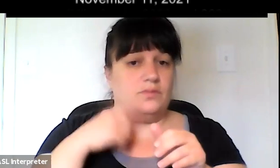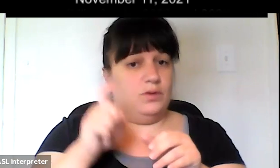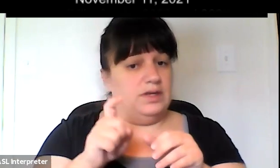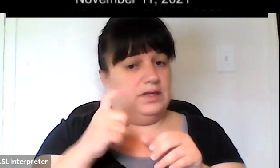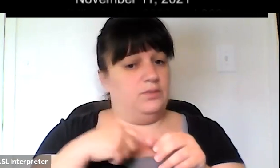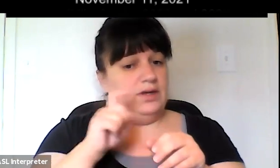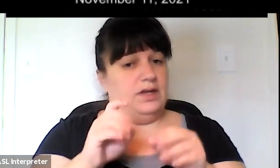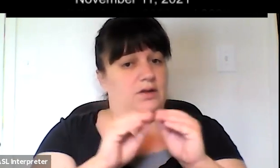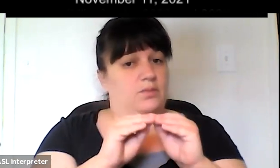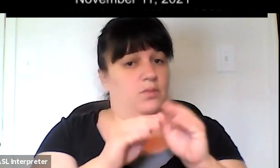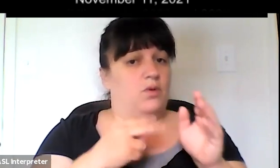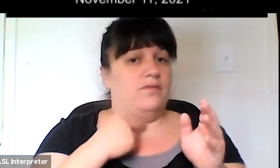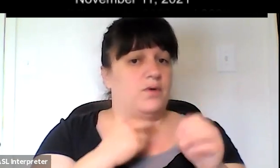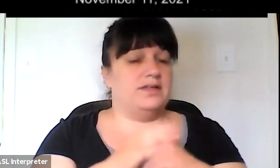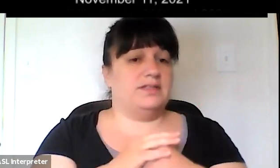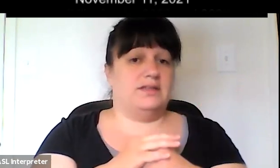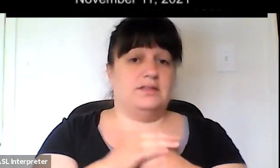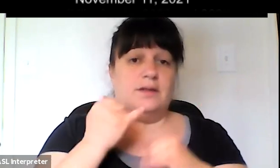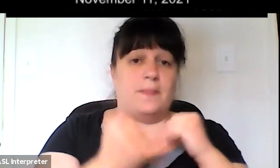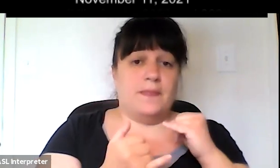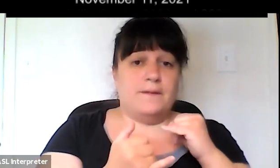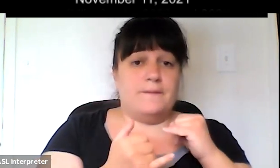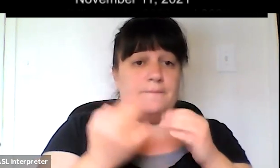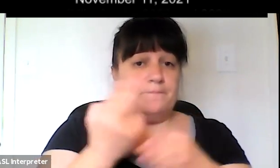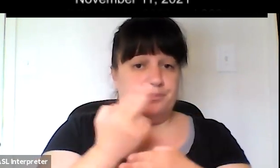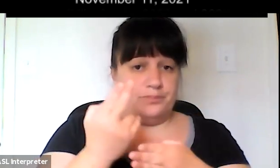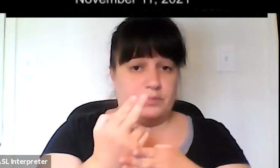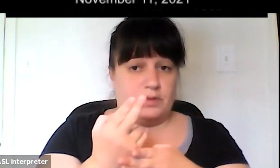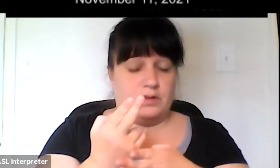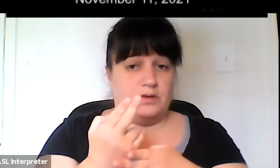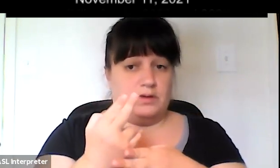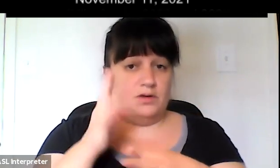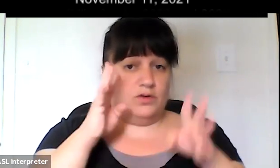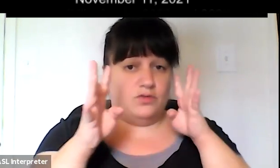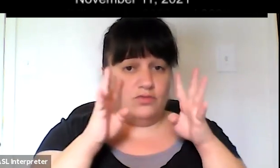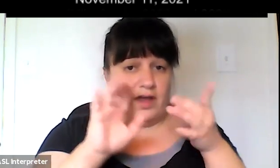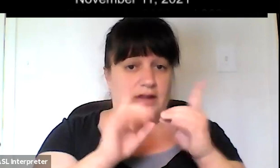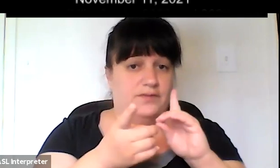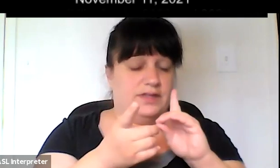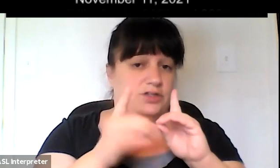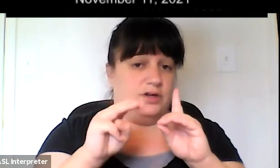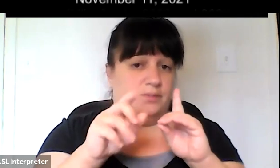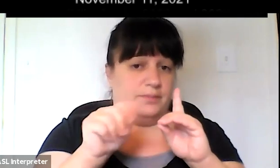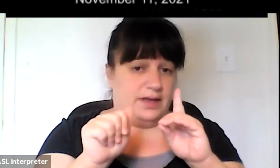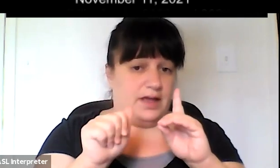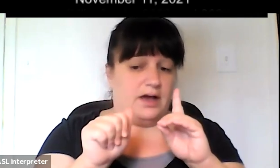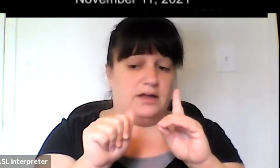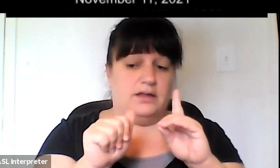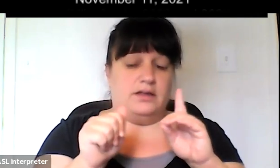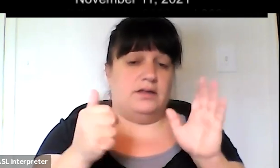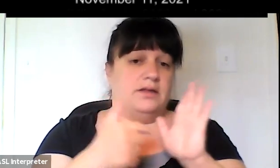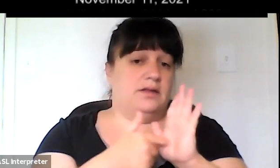voices. Last but not least, the use of creative digital media. And here I